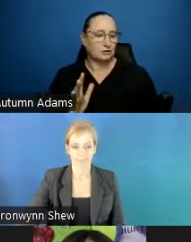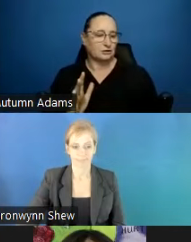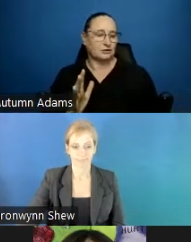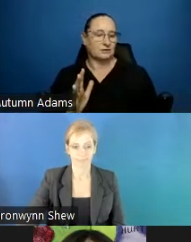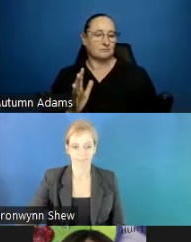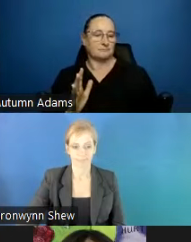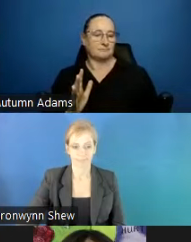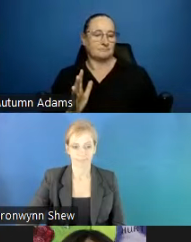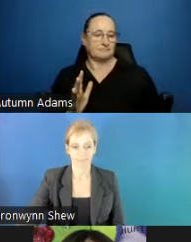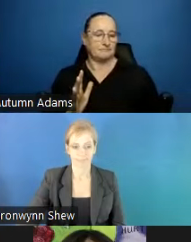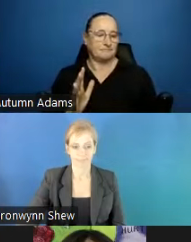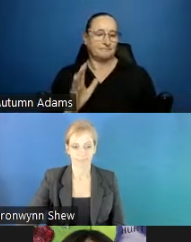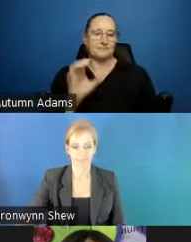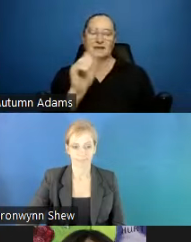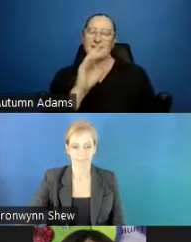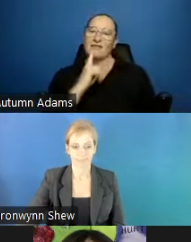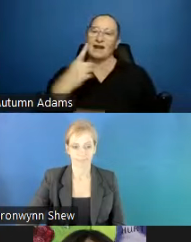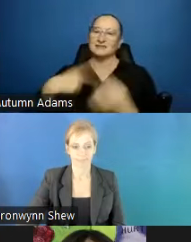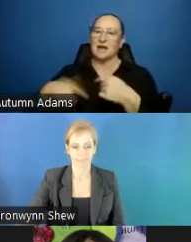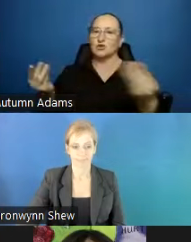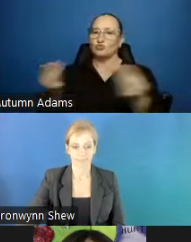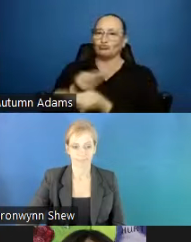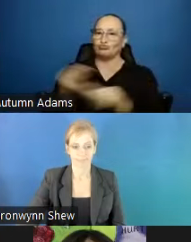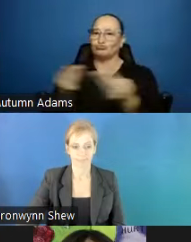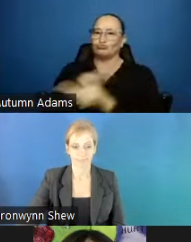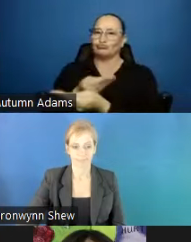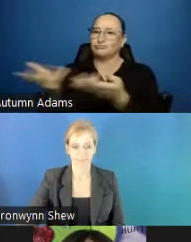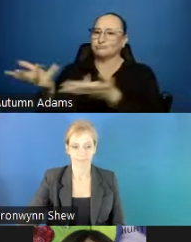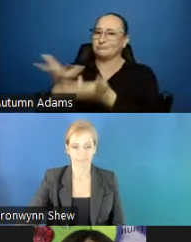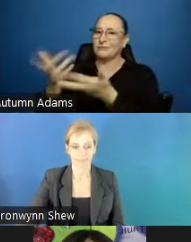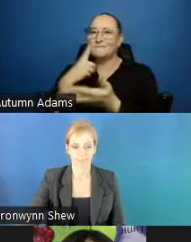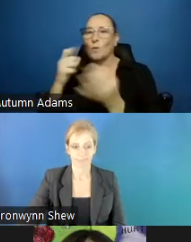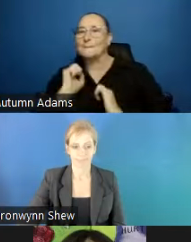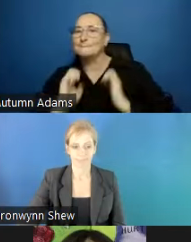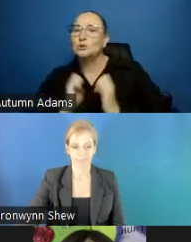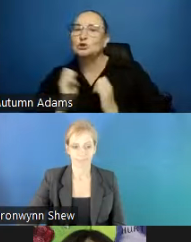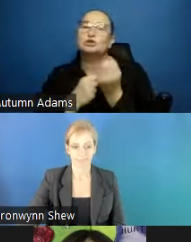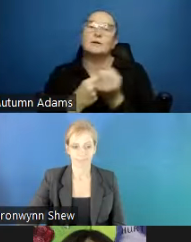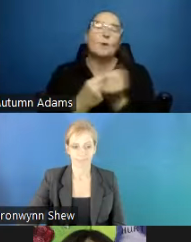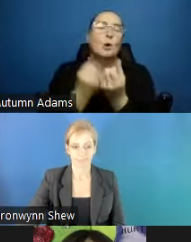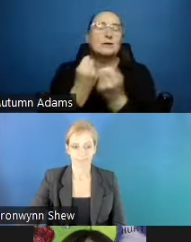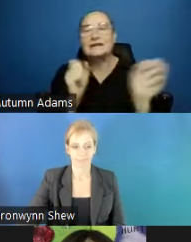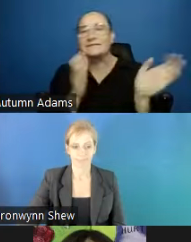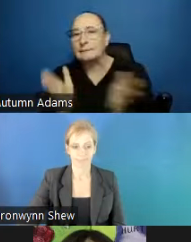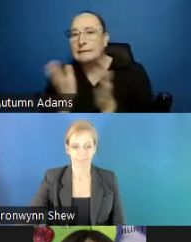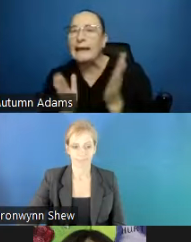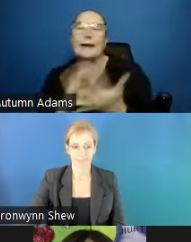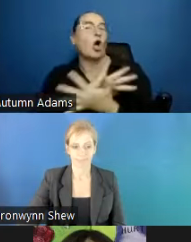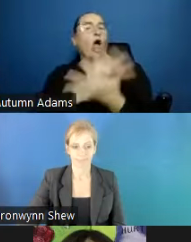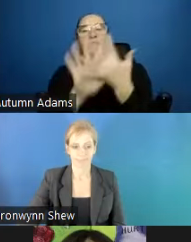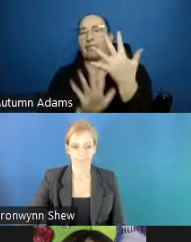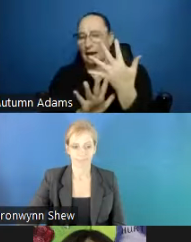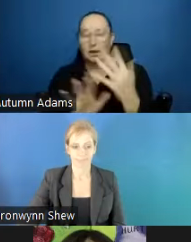the person on the hotline and goes back and forth. So for emotional support, safety planning, all of that. But